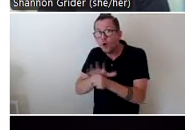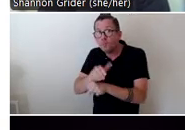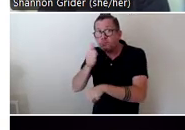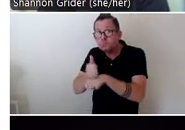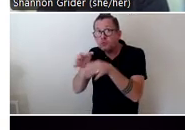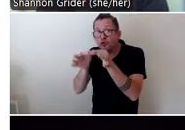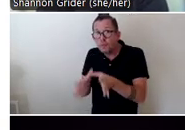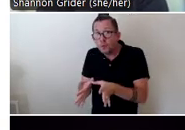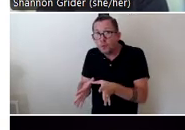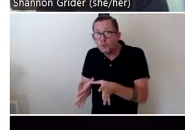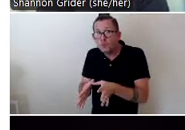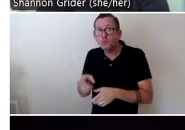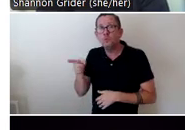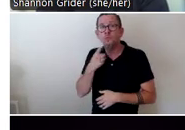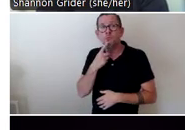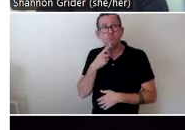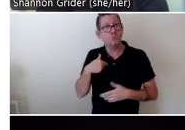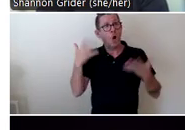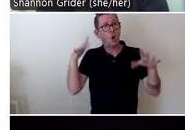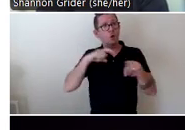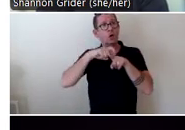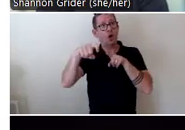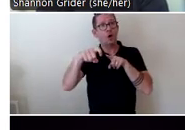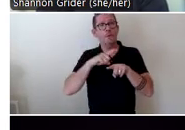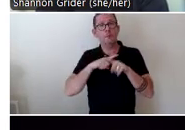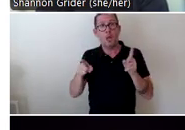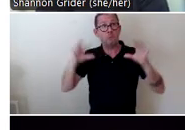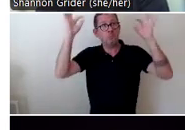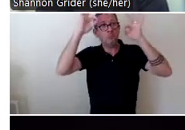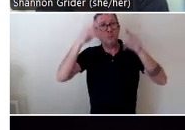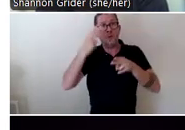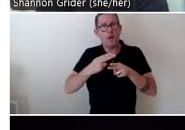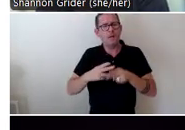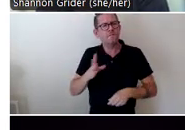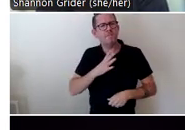to remind my office, have you already called for my interpreter? And they say,